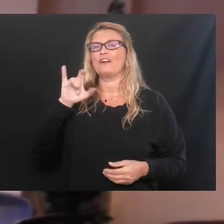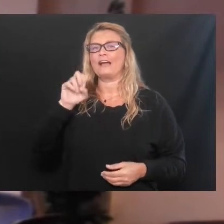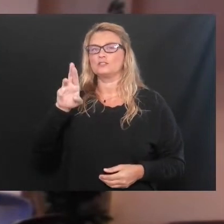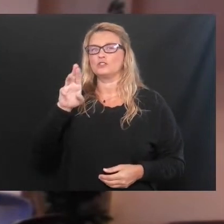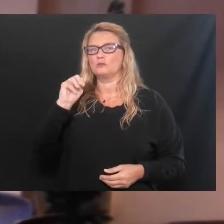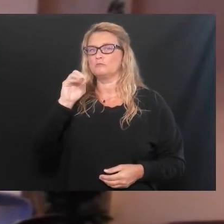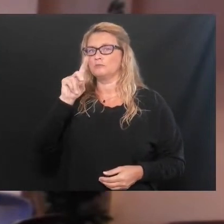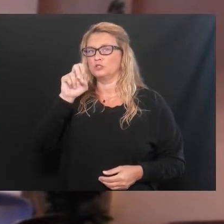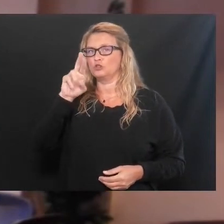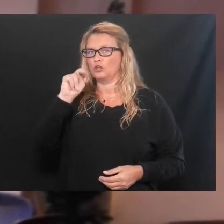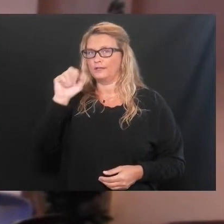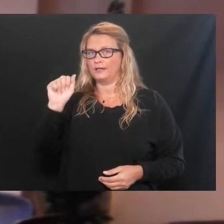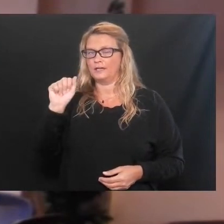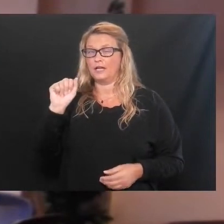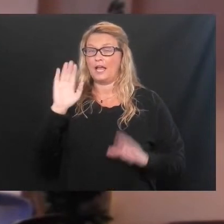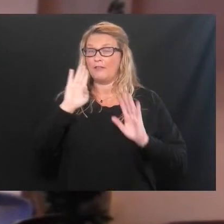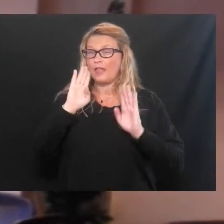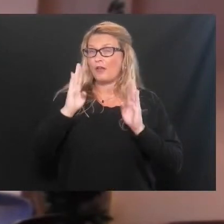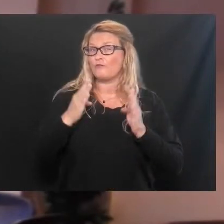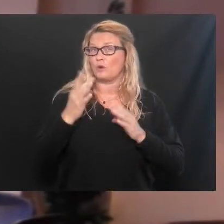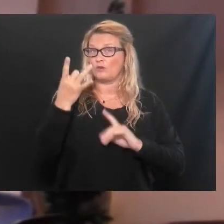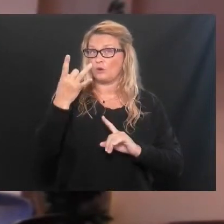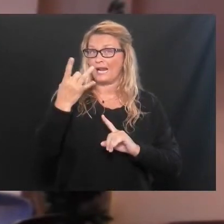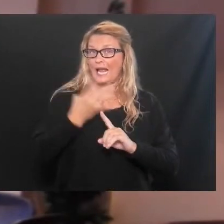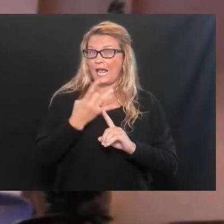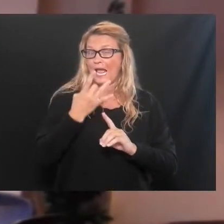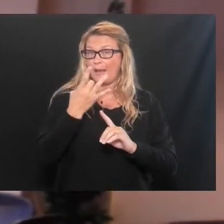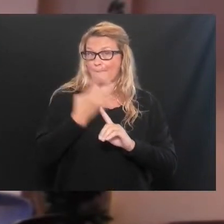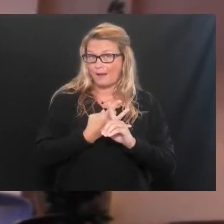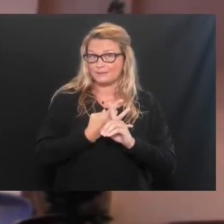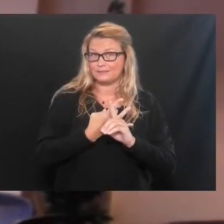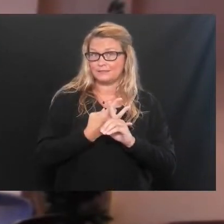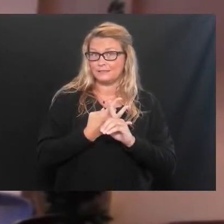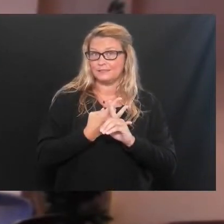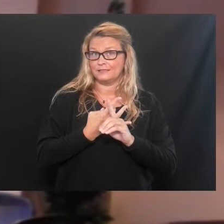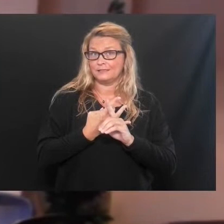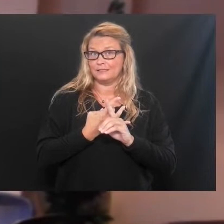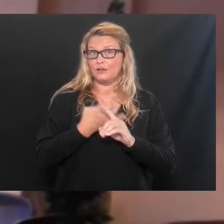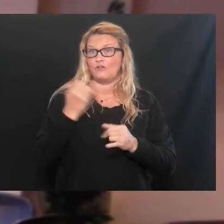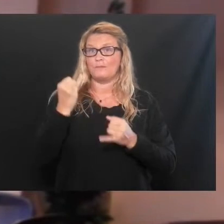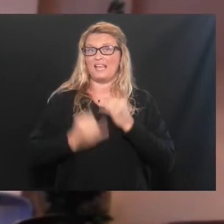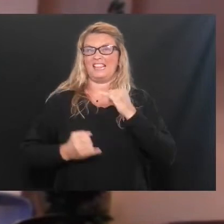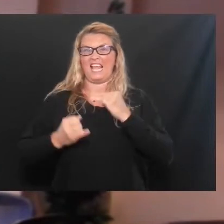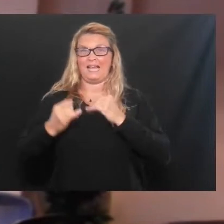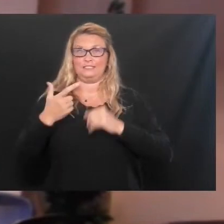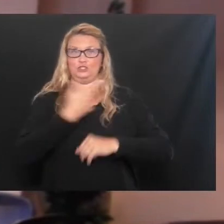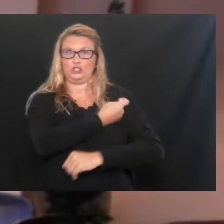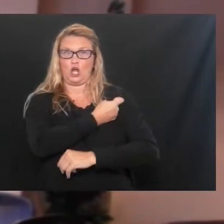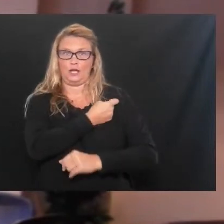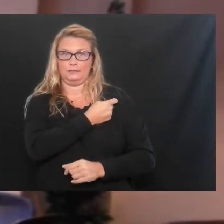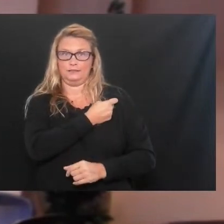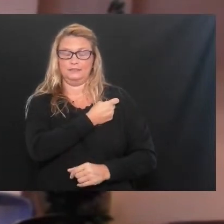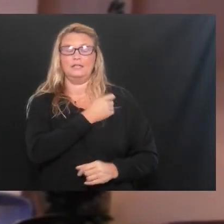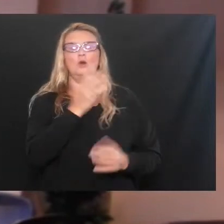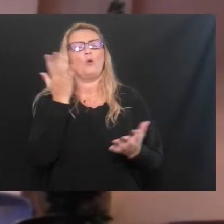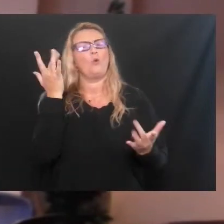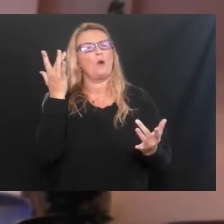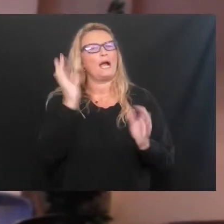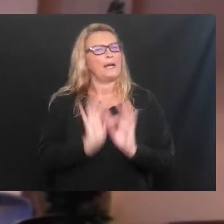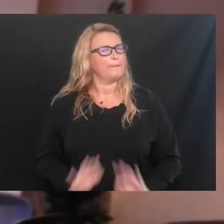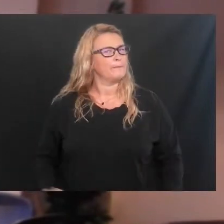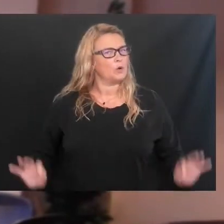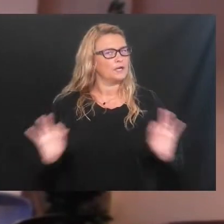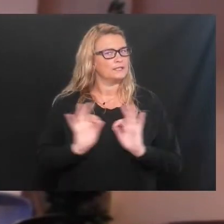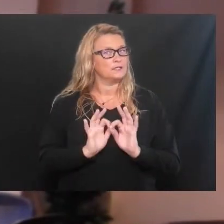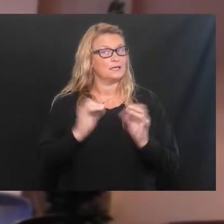have focused on 8 months from the last vaccine. And the reason why that's important is what we're starting